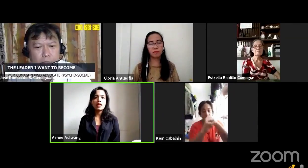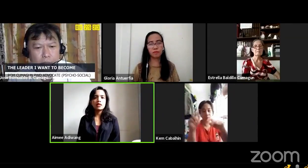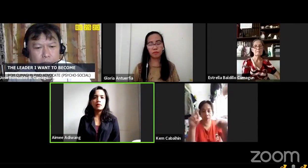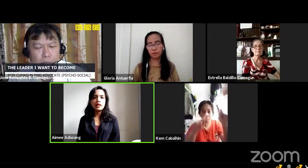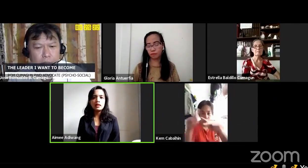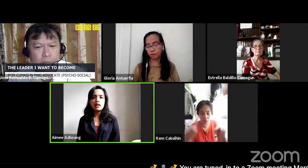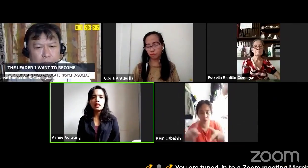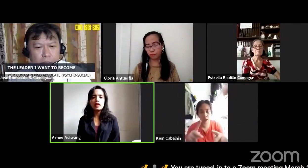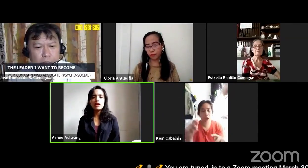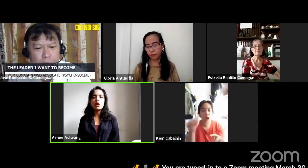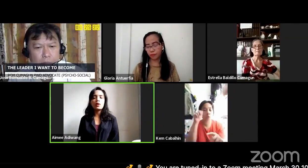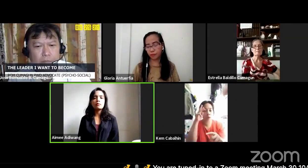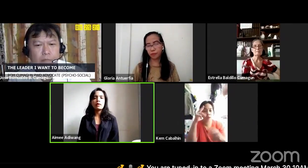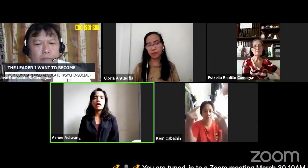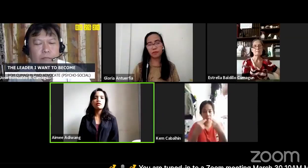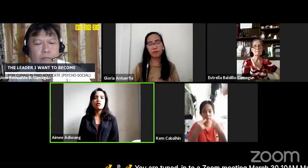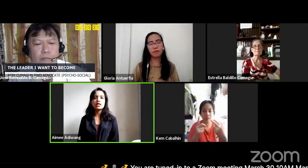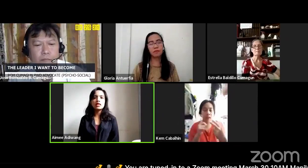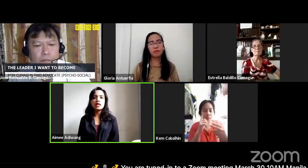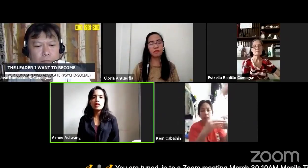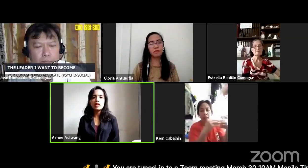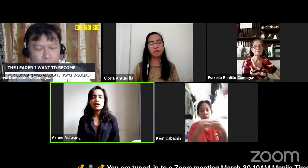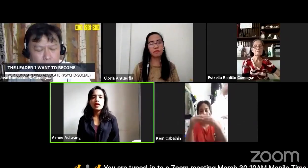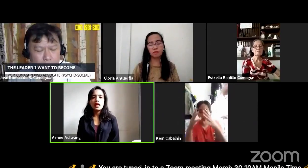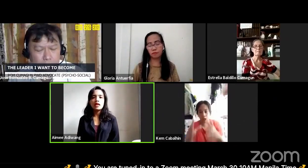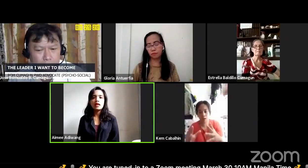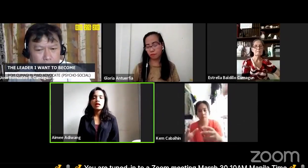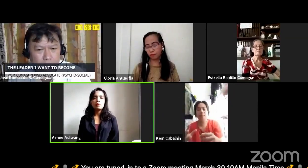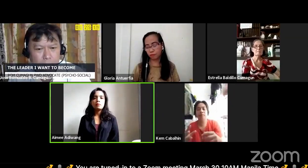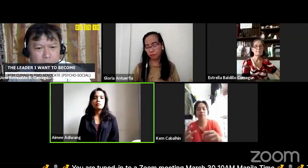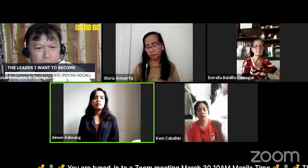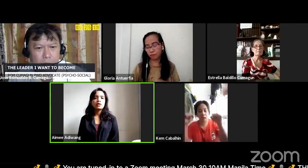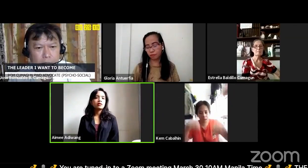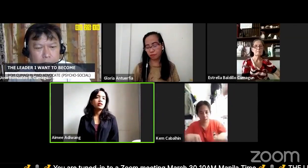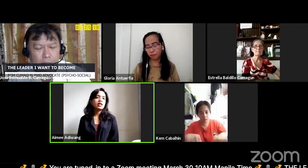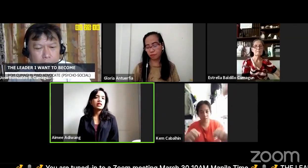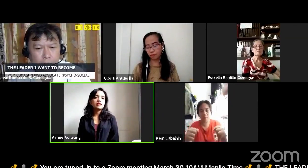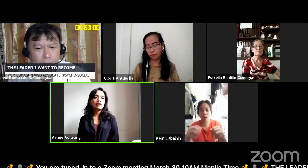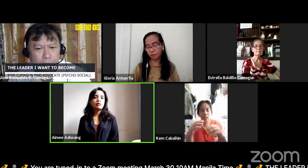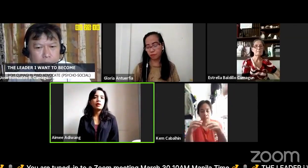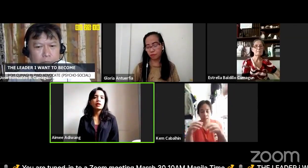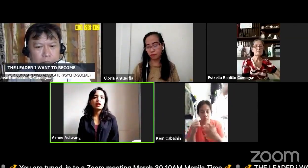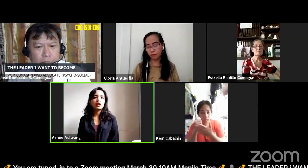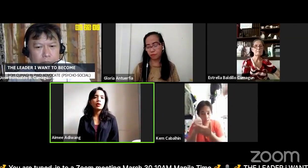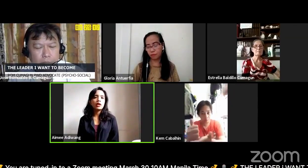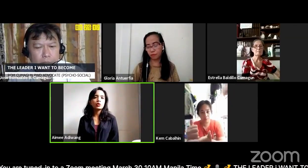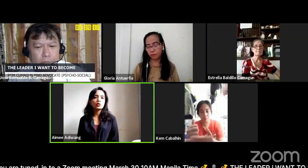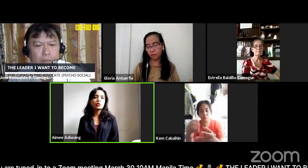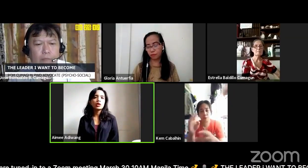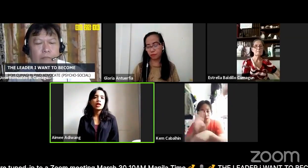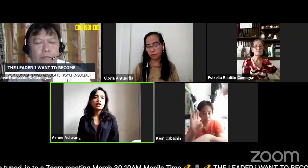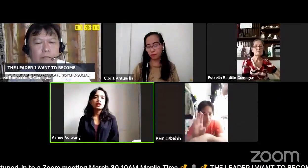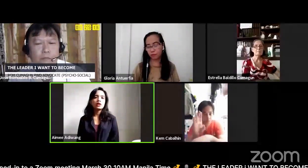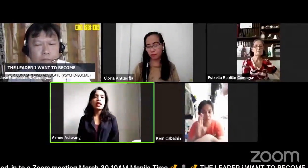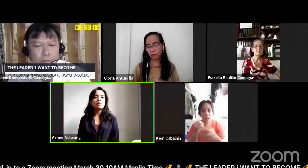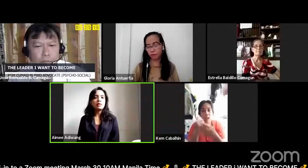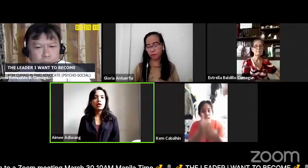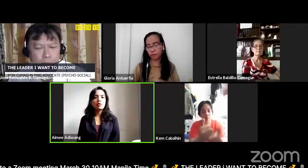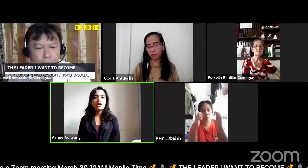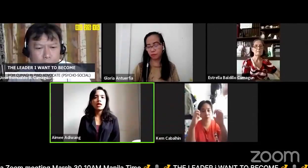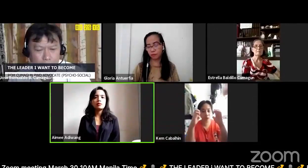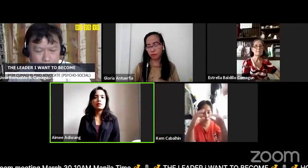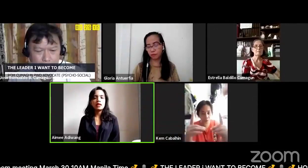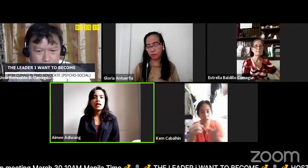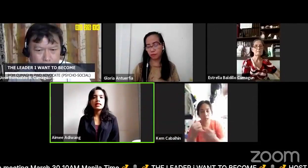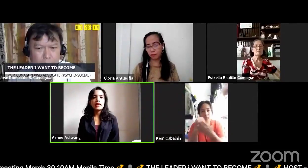Knowing my responsibility, knowing my advocacy, and then these deaf people are going to look at